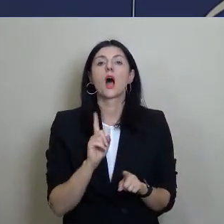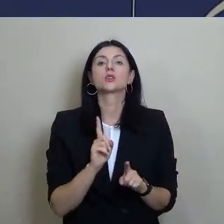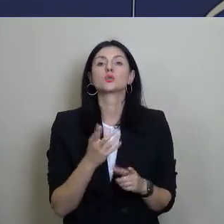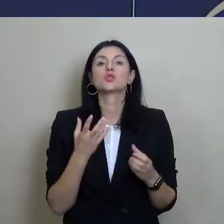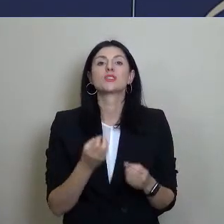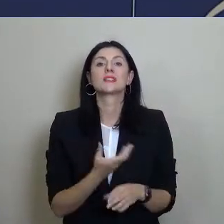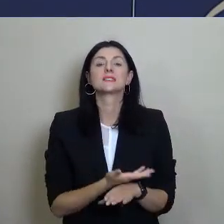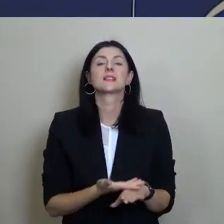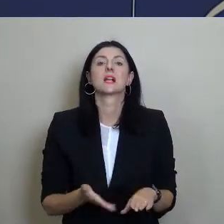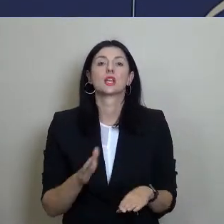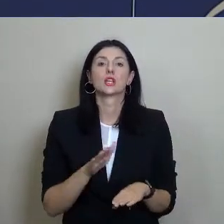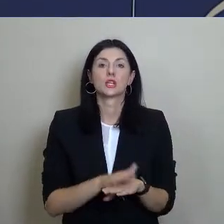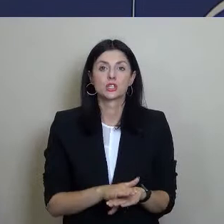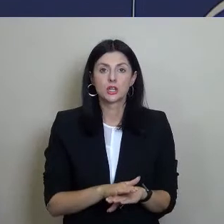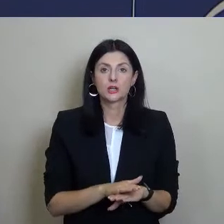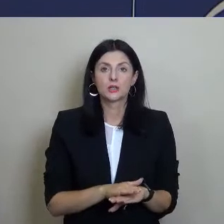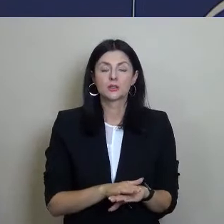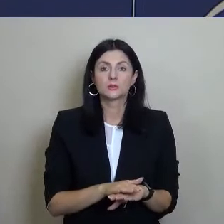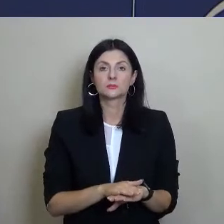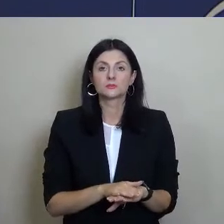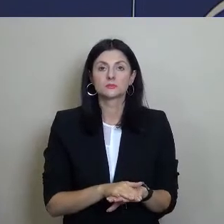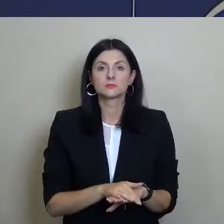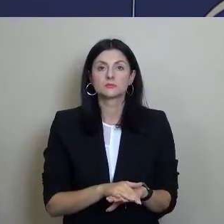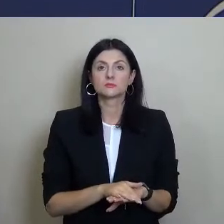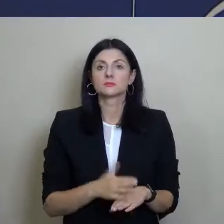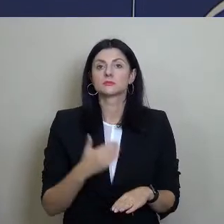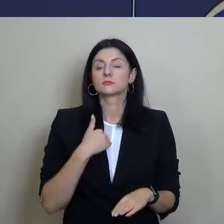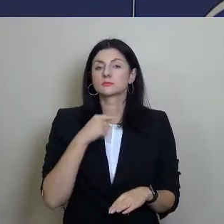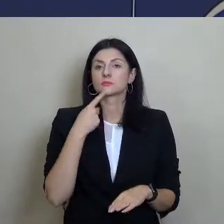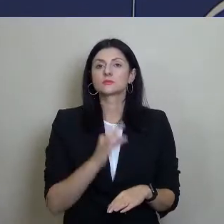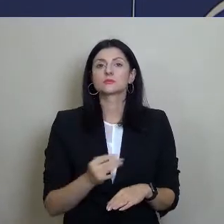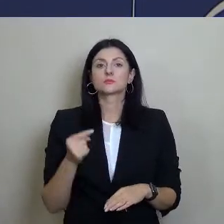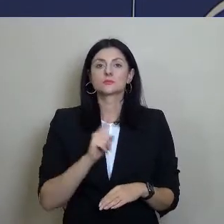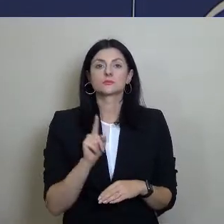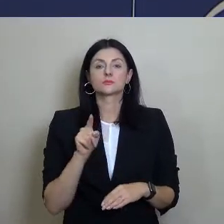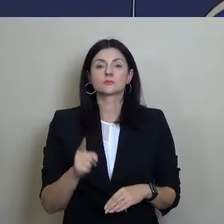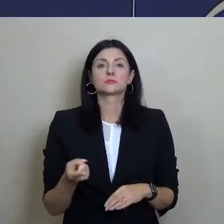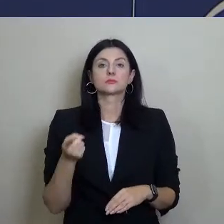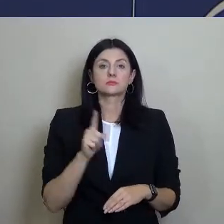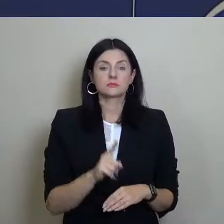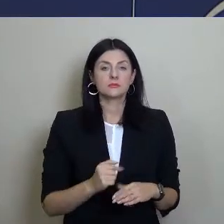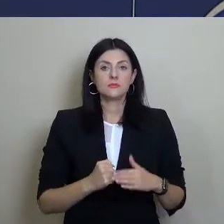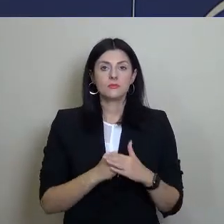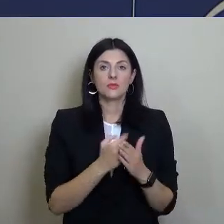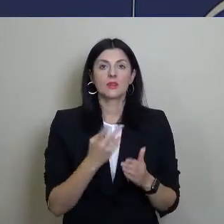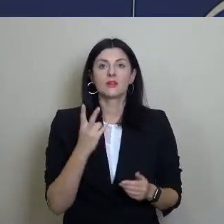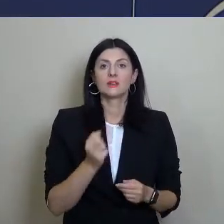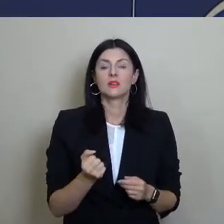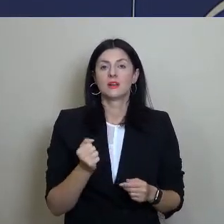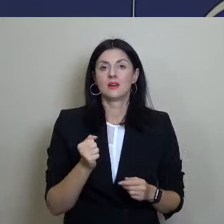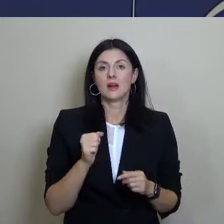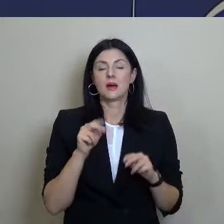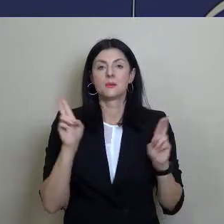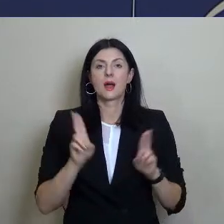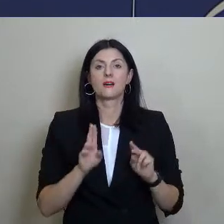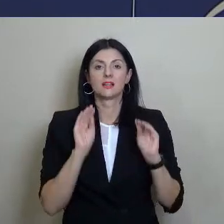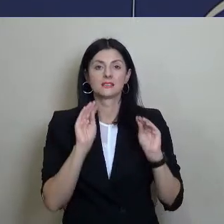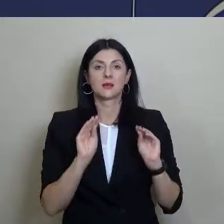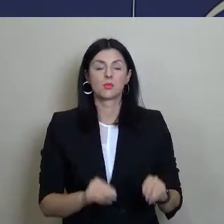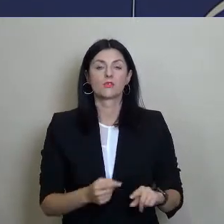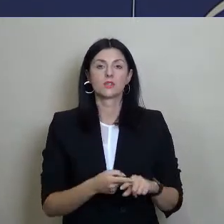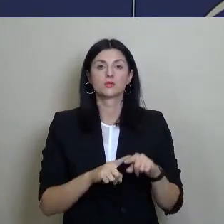wrongly tick the boxes here, but what makes it even worse, they